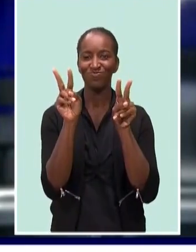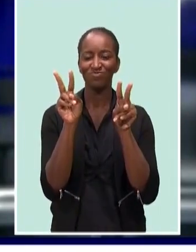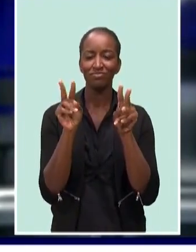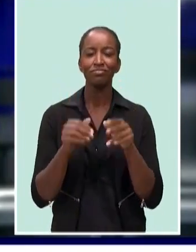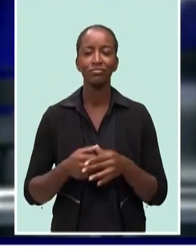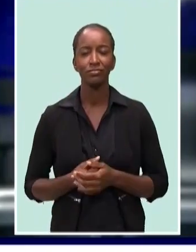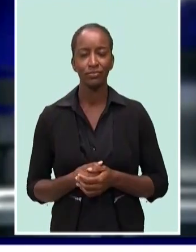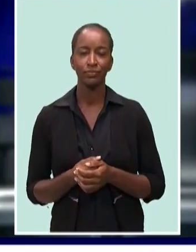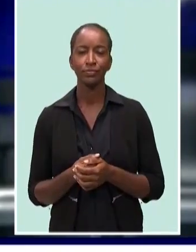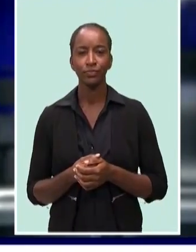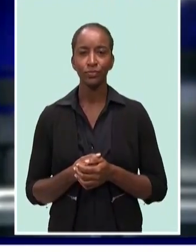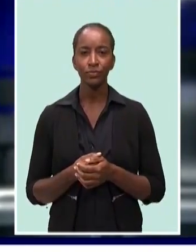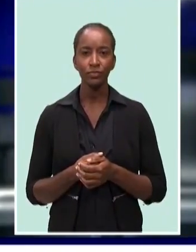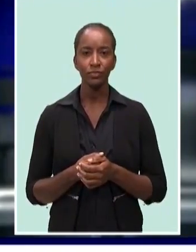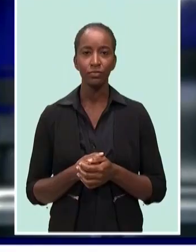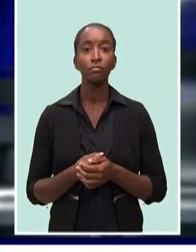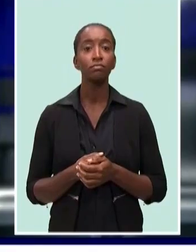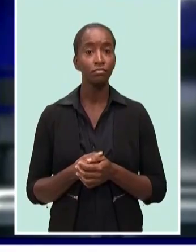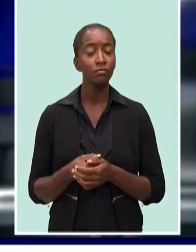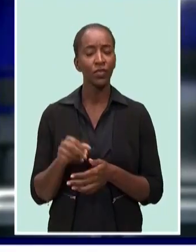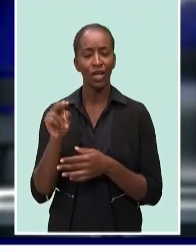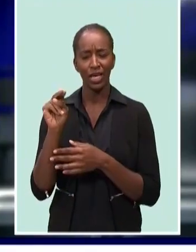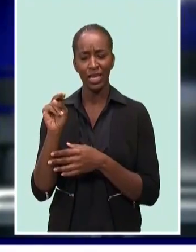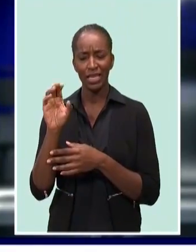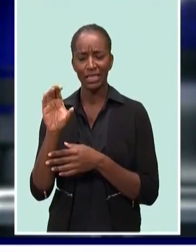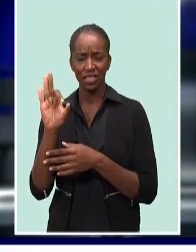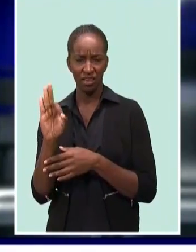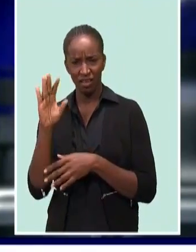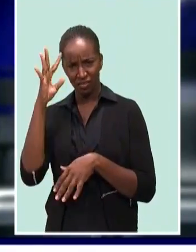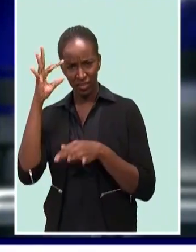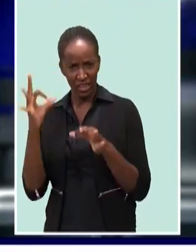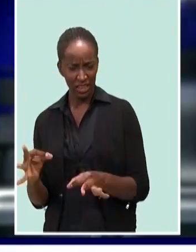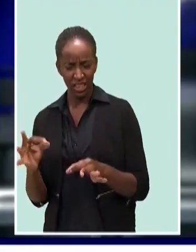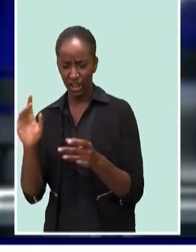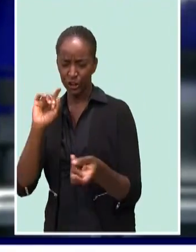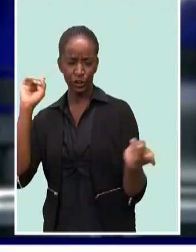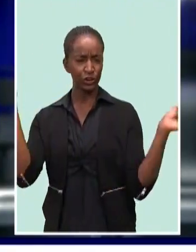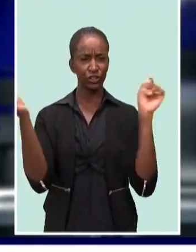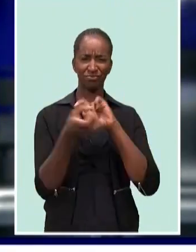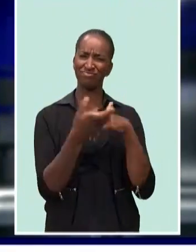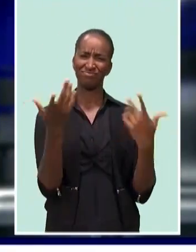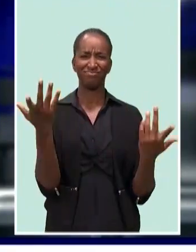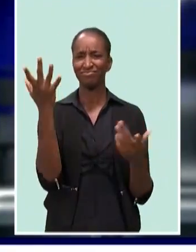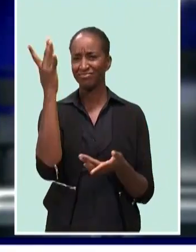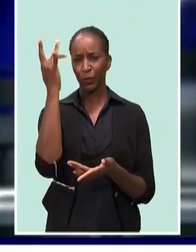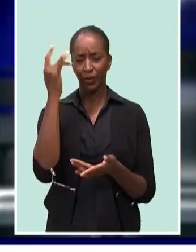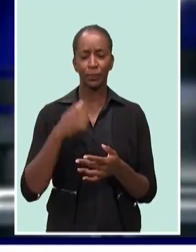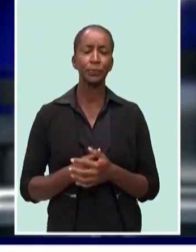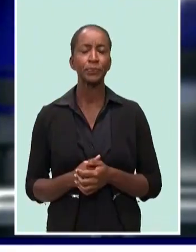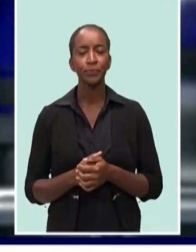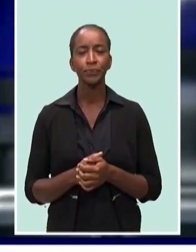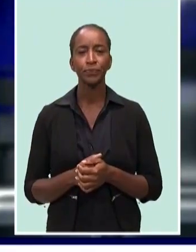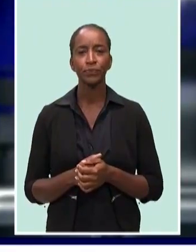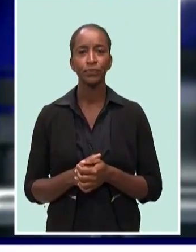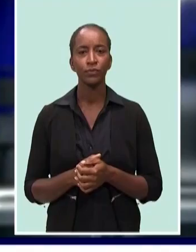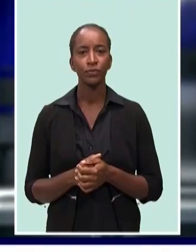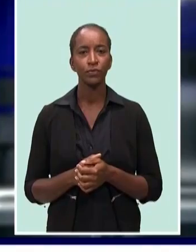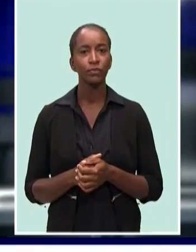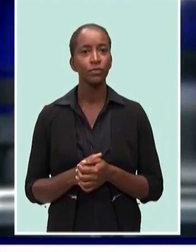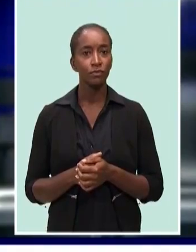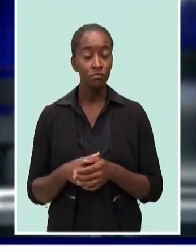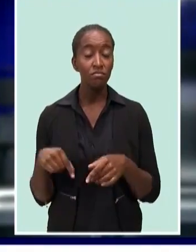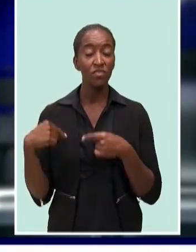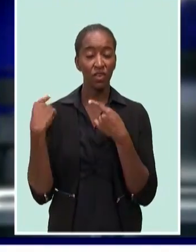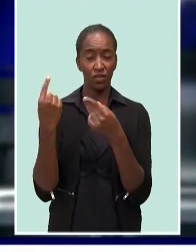look at what helped the NCF come to its decision. Let's start with attendance numbers using the last 3 years as a guide for how things have